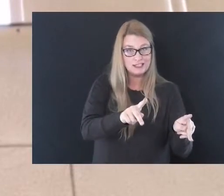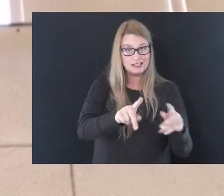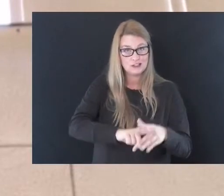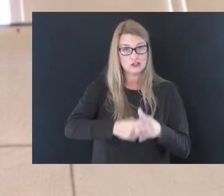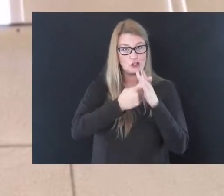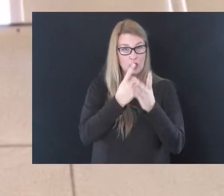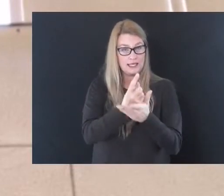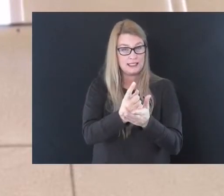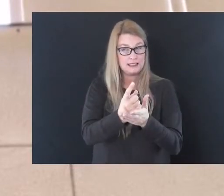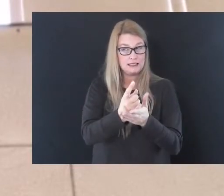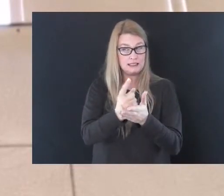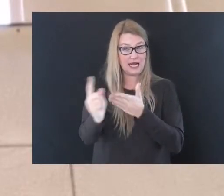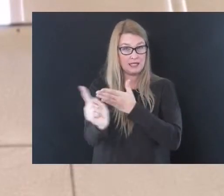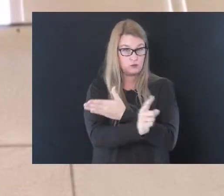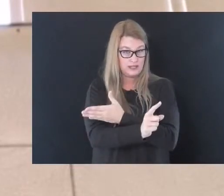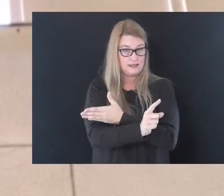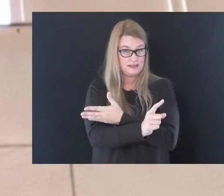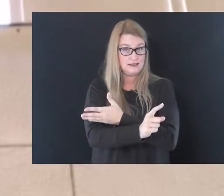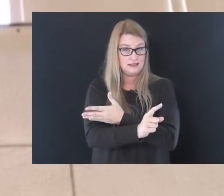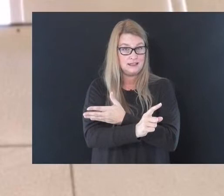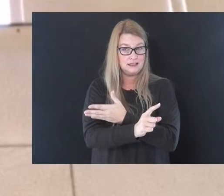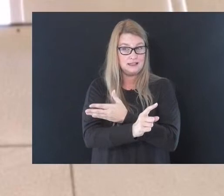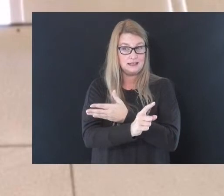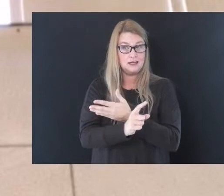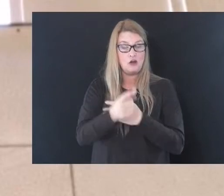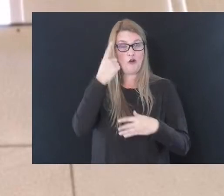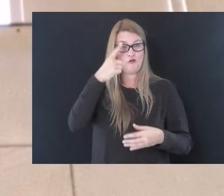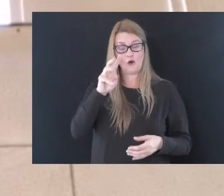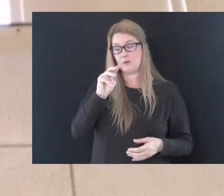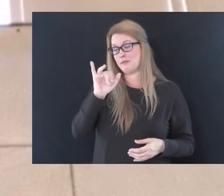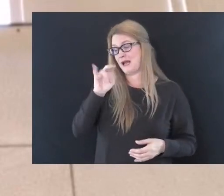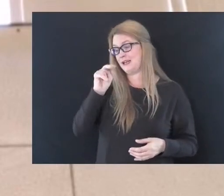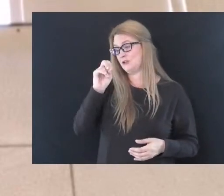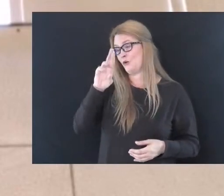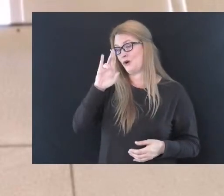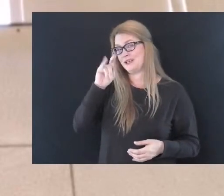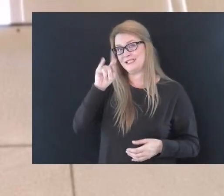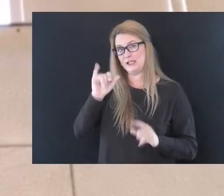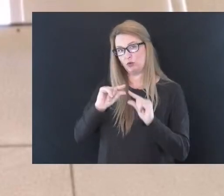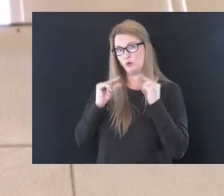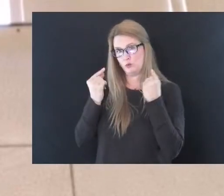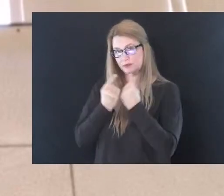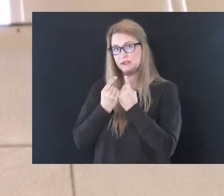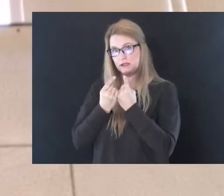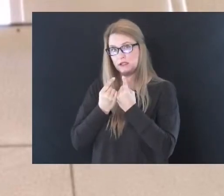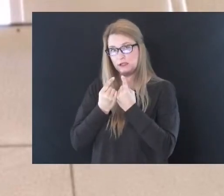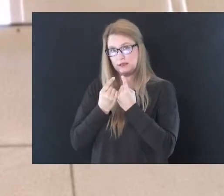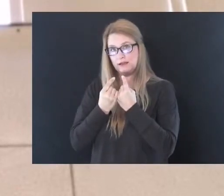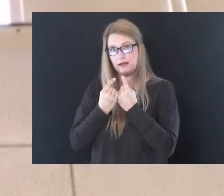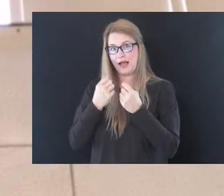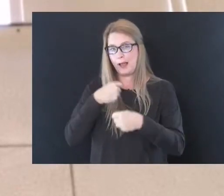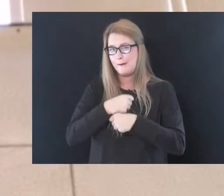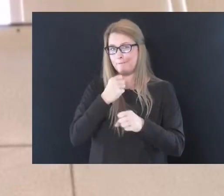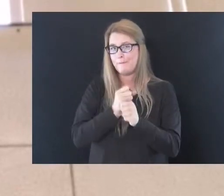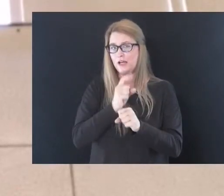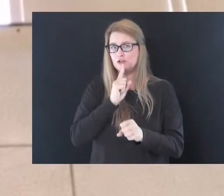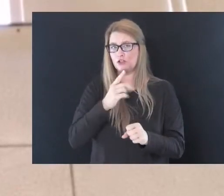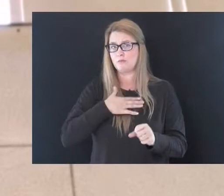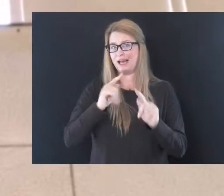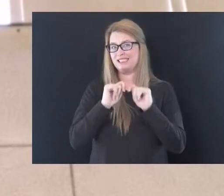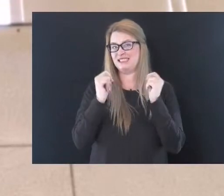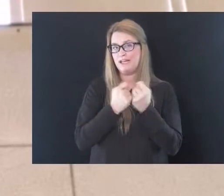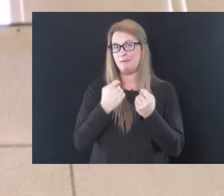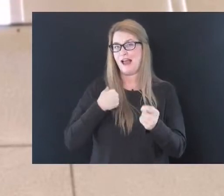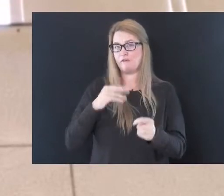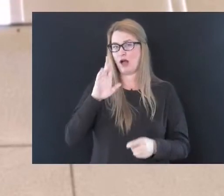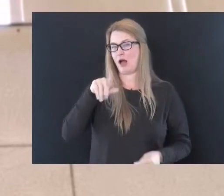starting next week for our minority groups, and I will make sure that that our team gets you updated